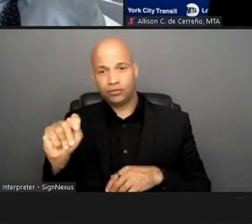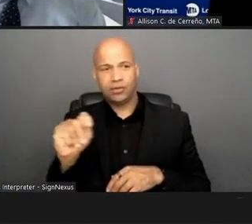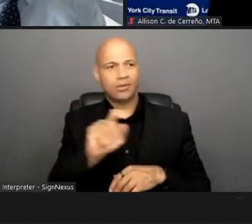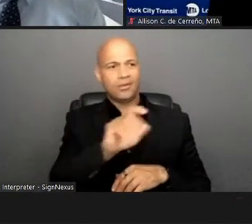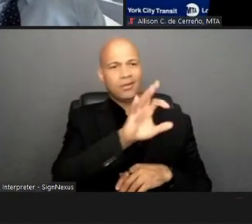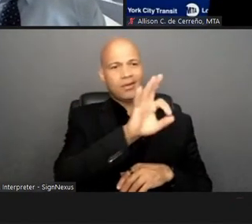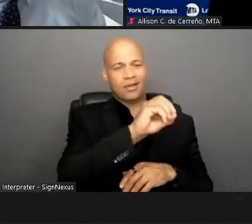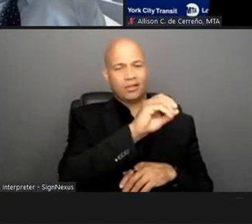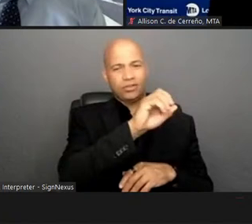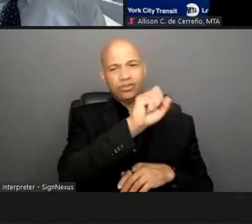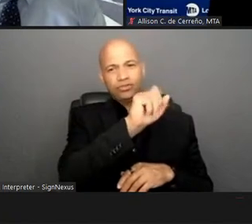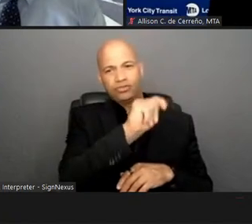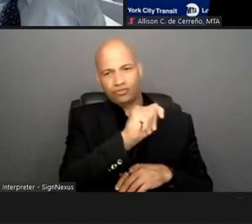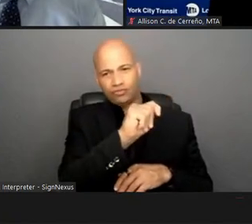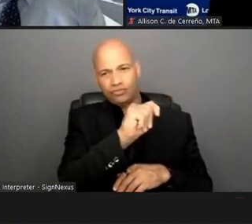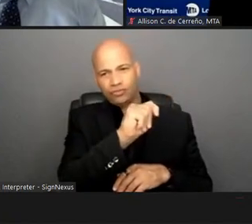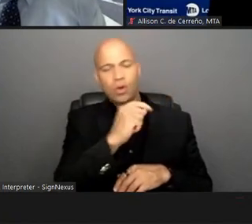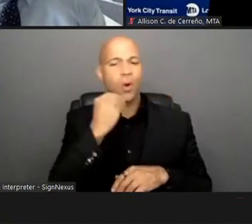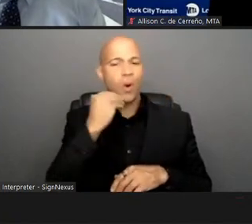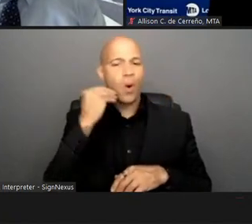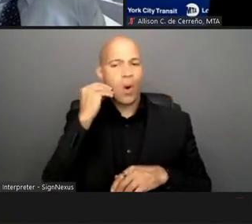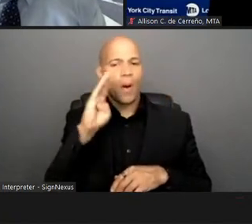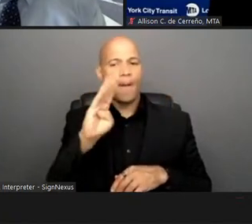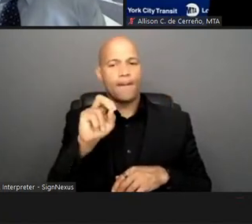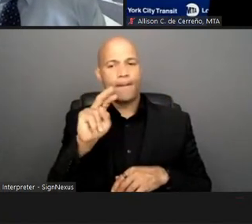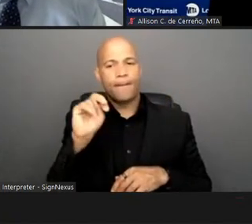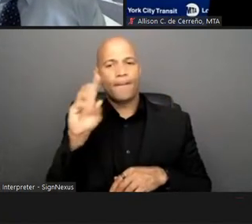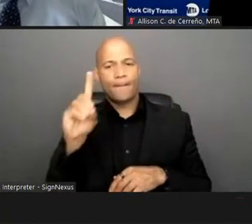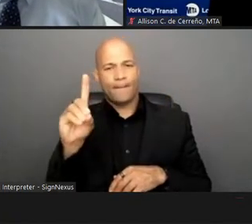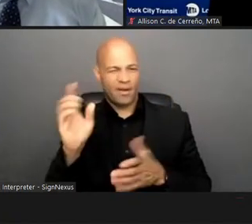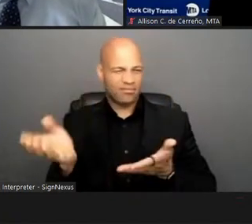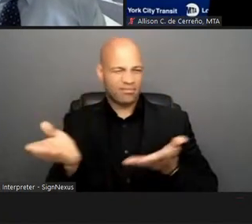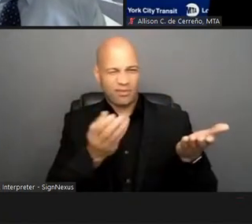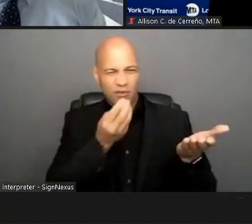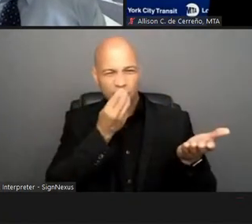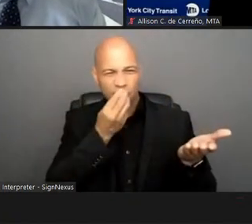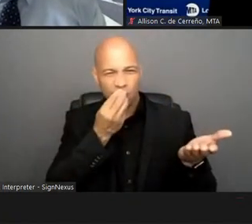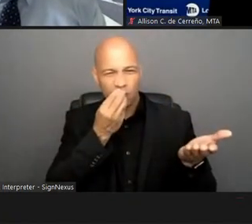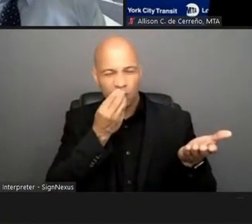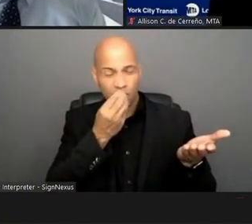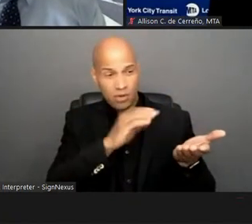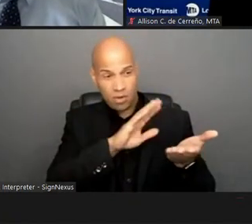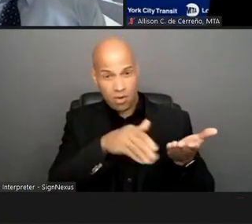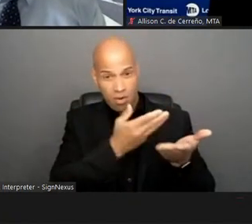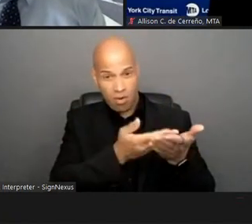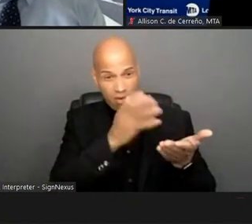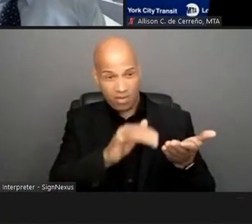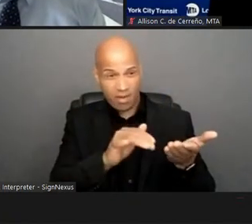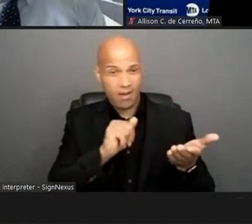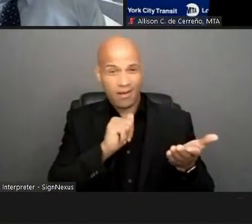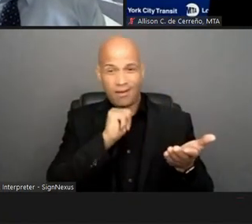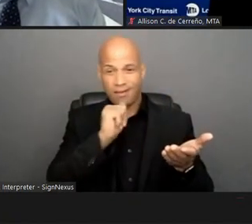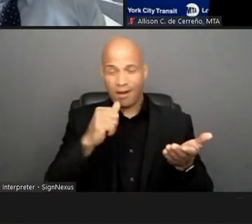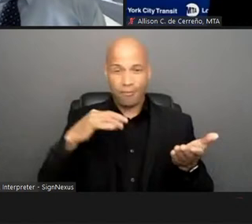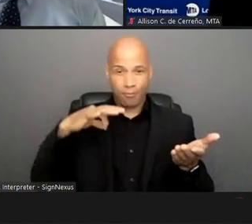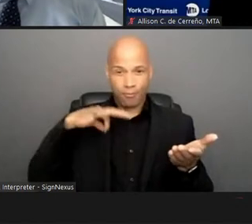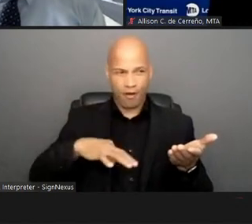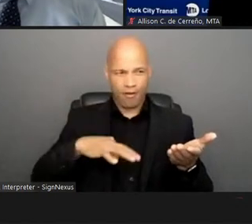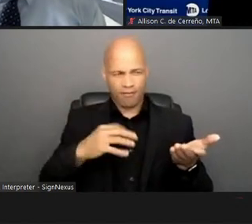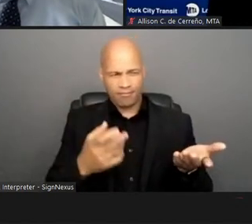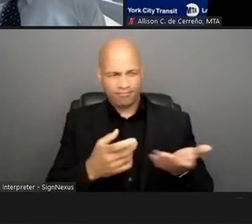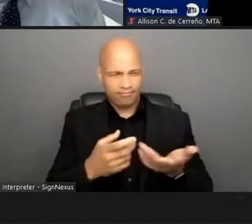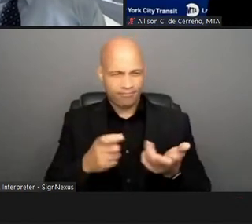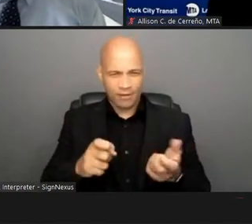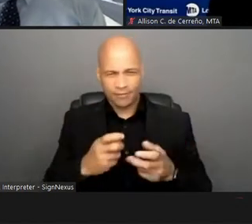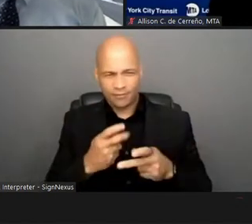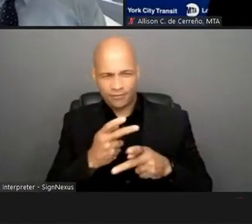for the homeless homebound in particular some at Homebound and all of those non-profits that do that need to figure out how they can